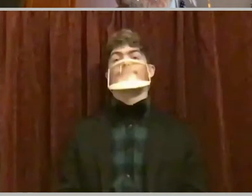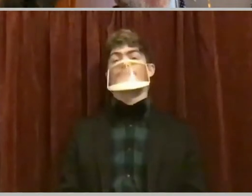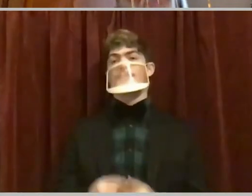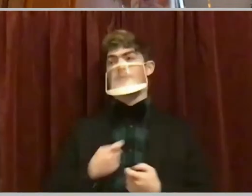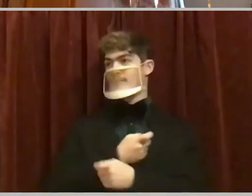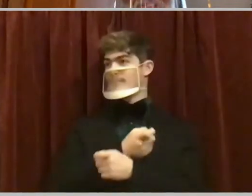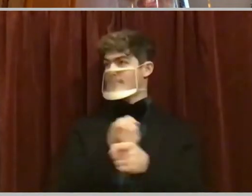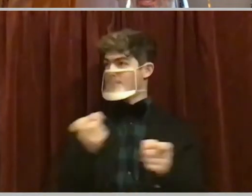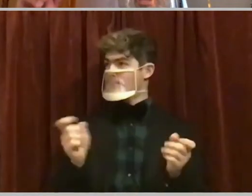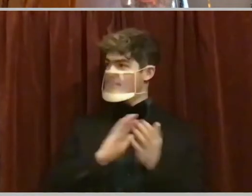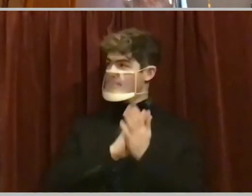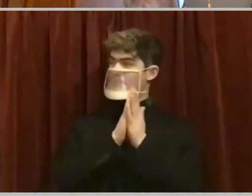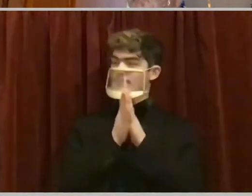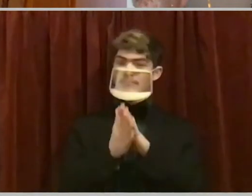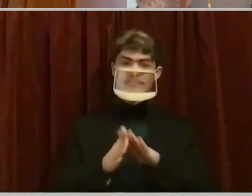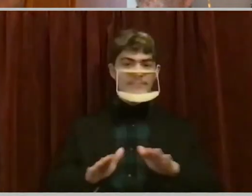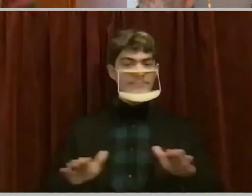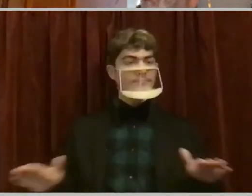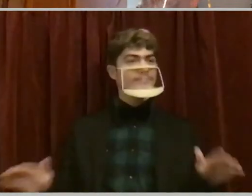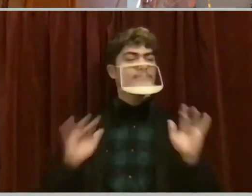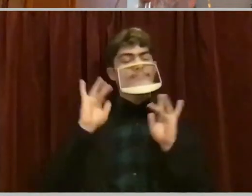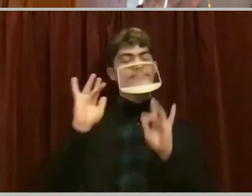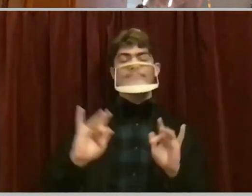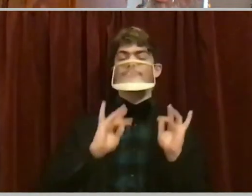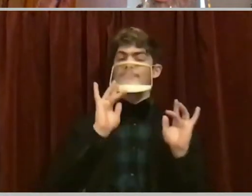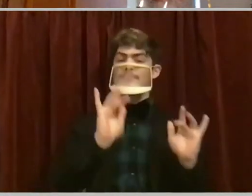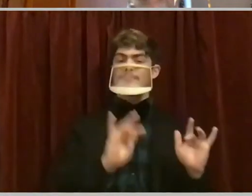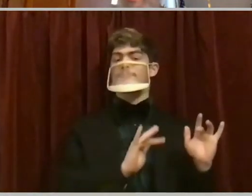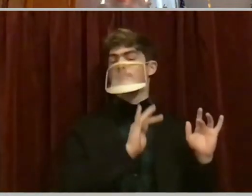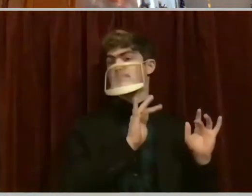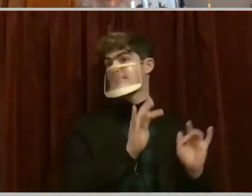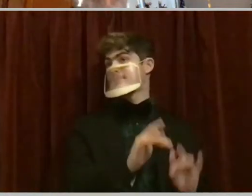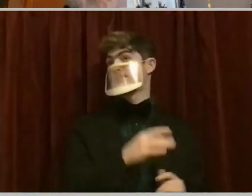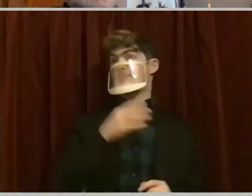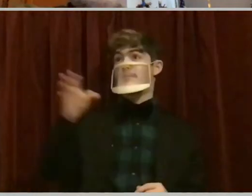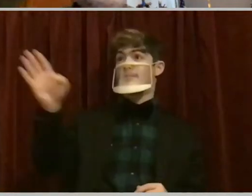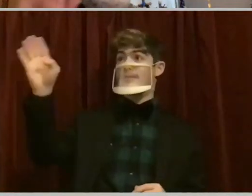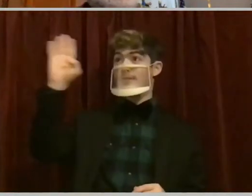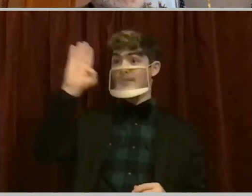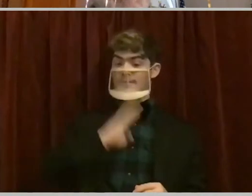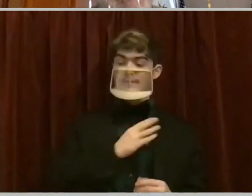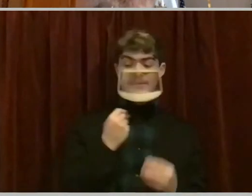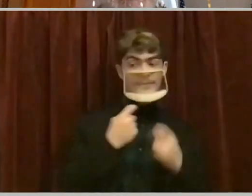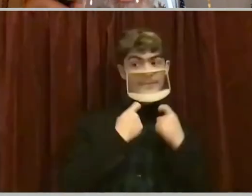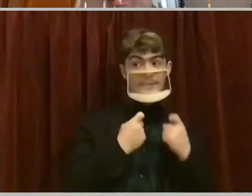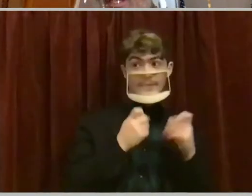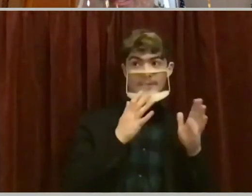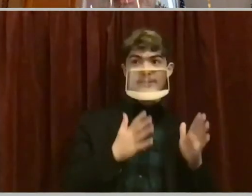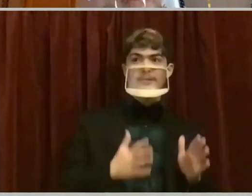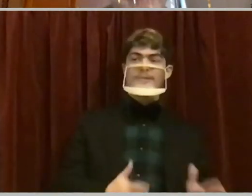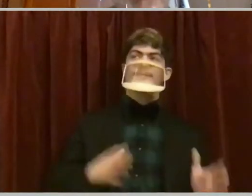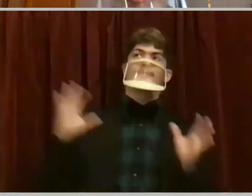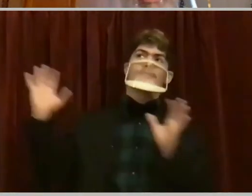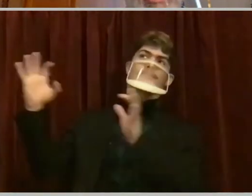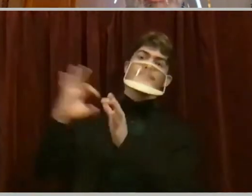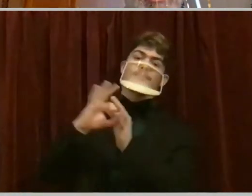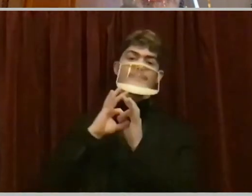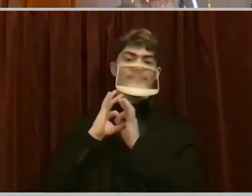King, peace on earth and mercy mild, God and